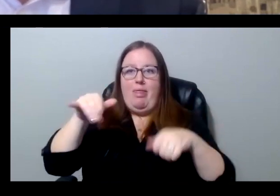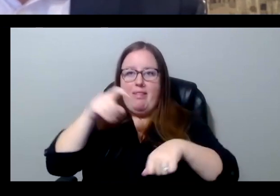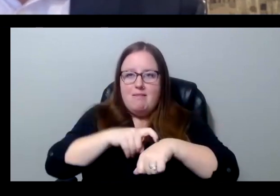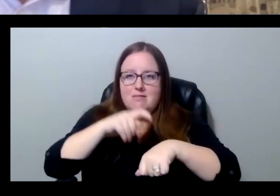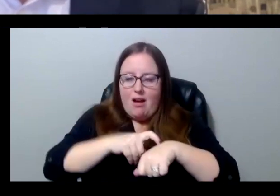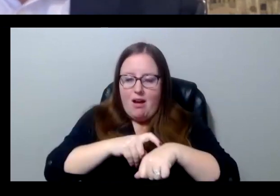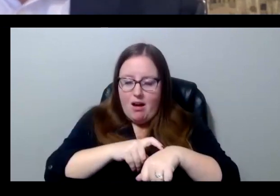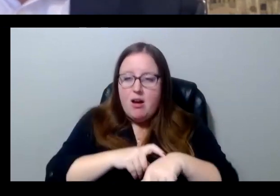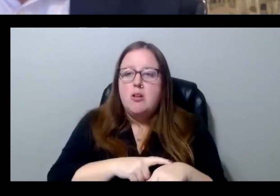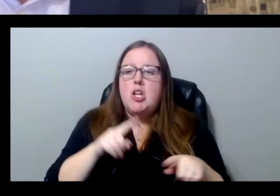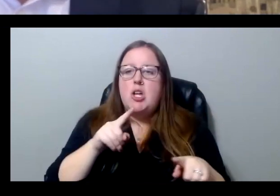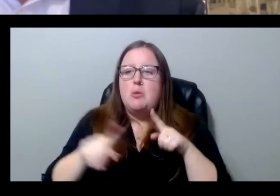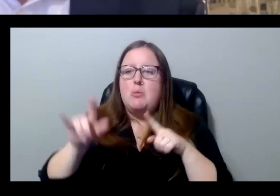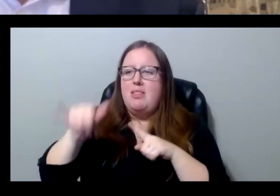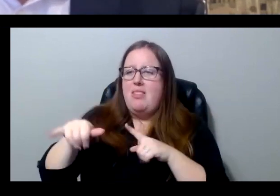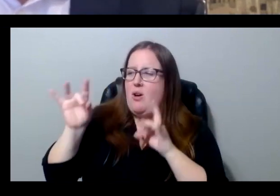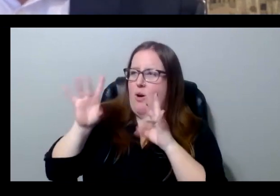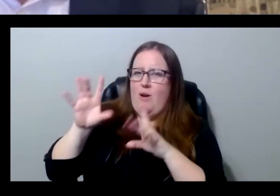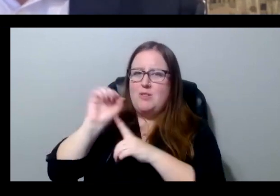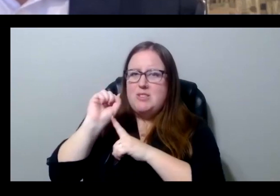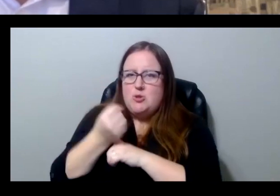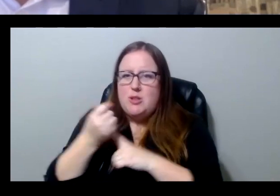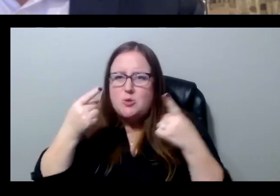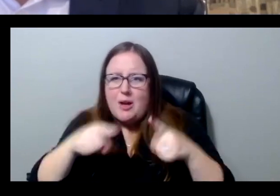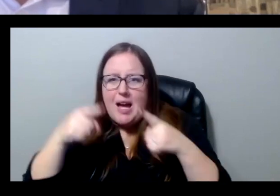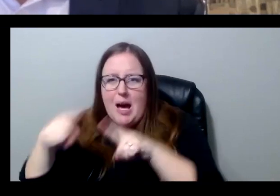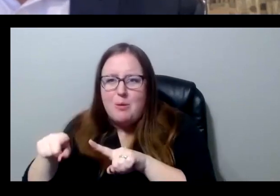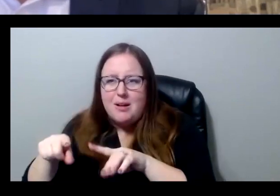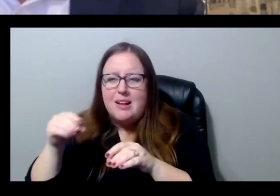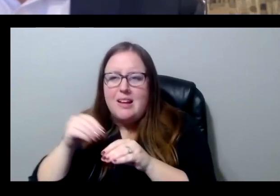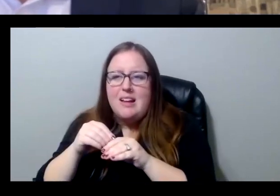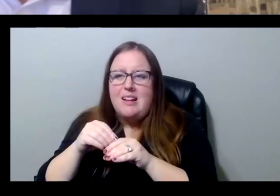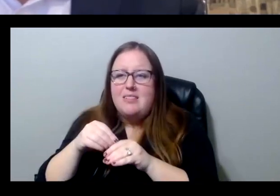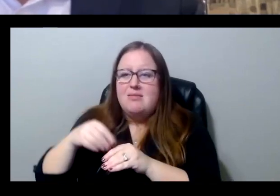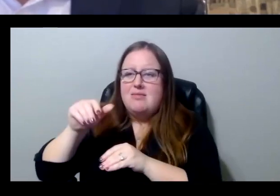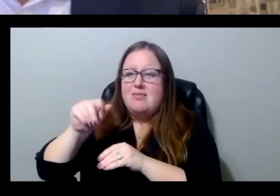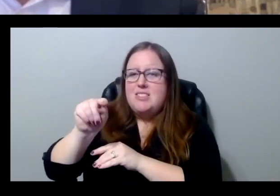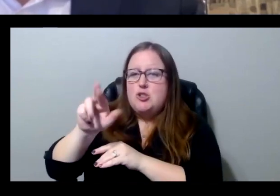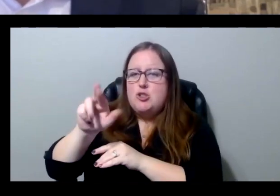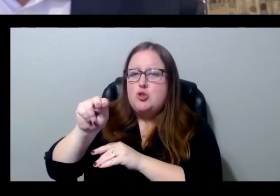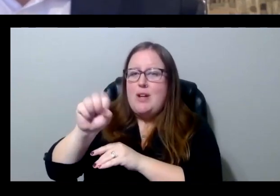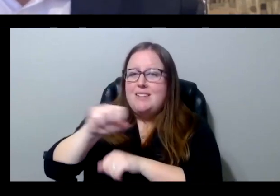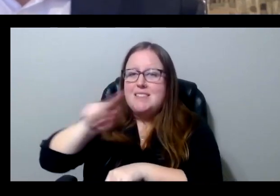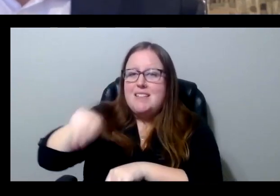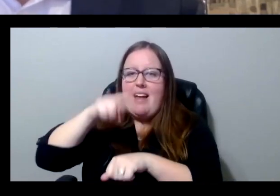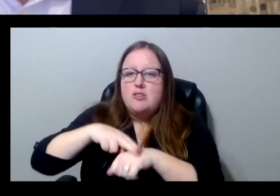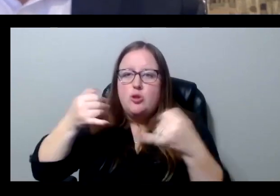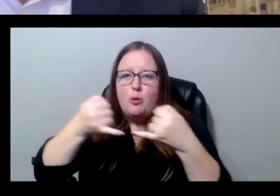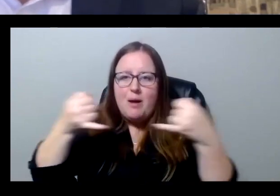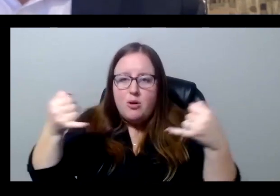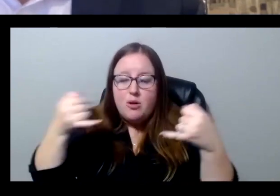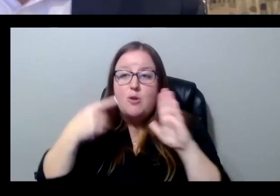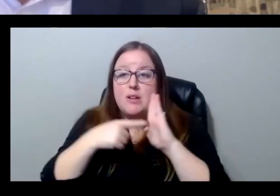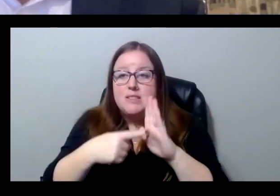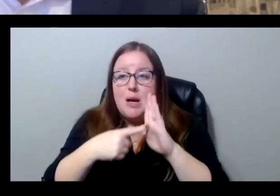are still dicey, but at least it's a little more, they can see hope more clearly in front